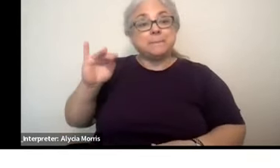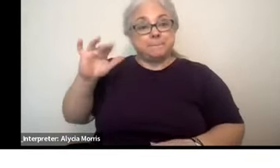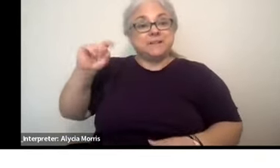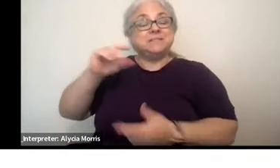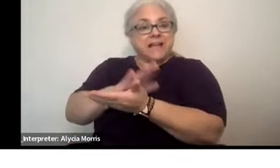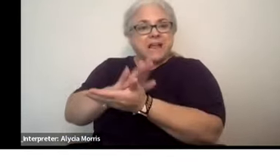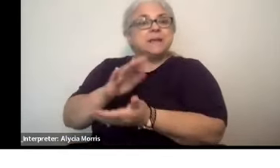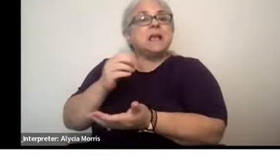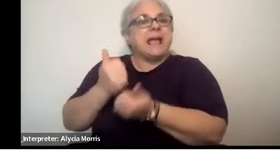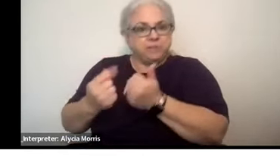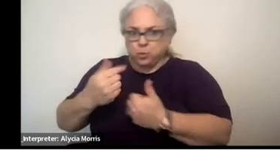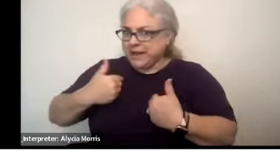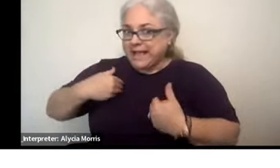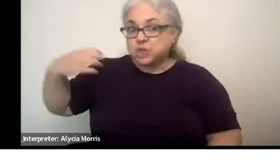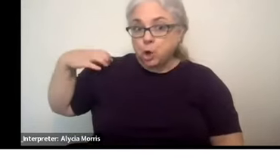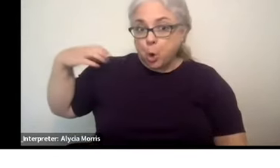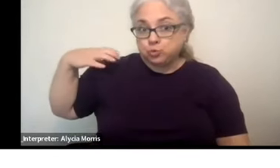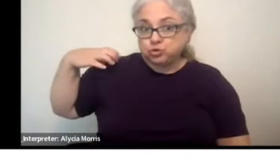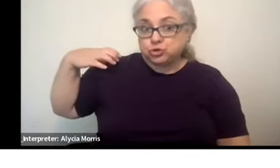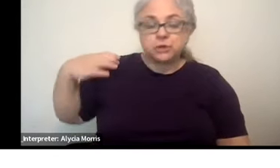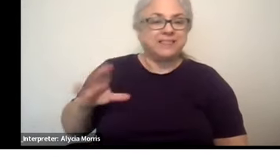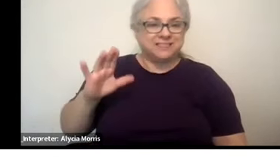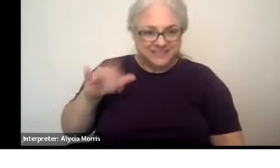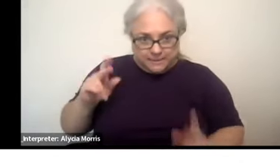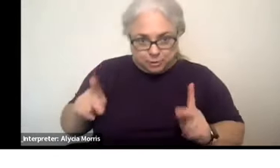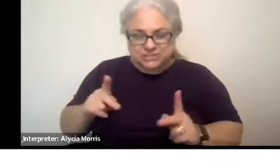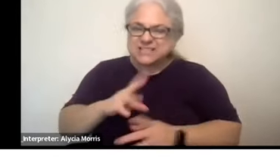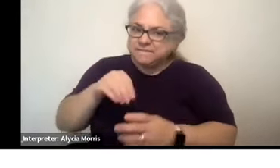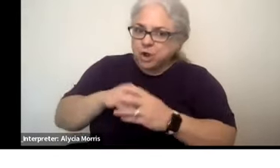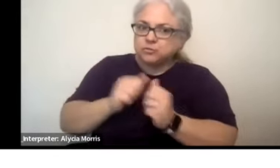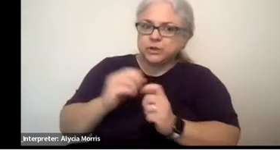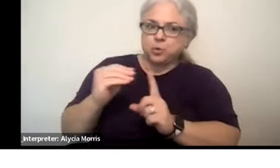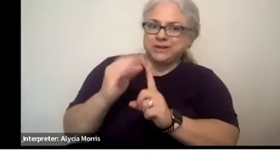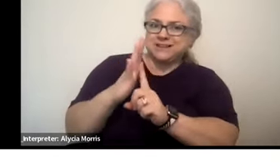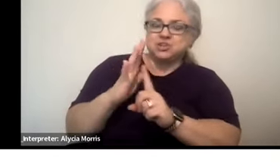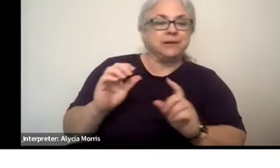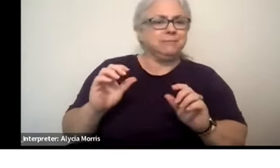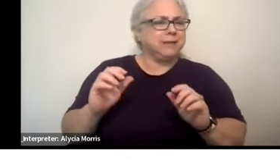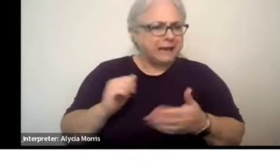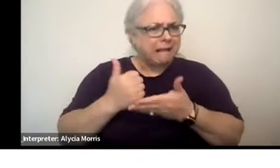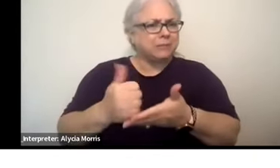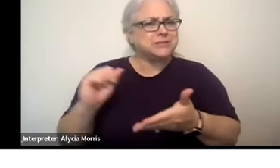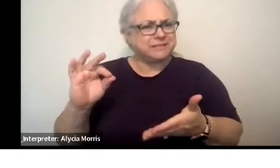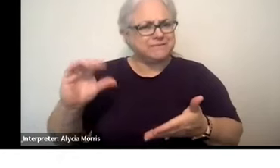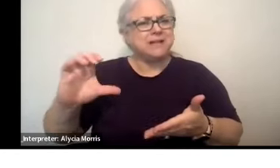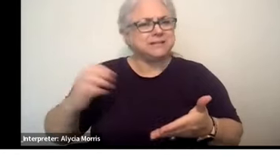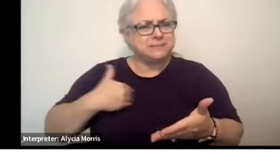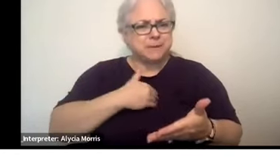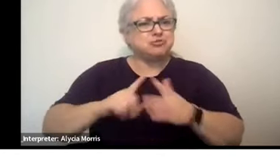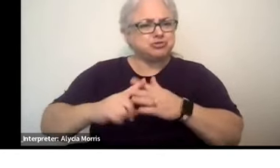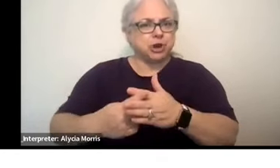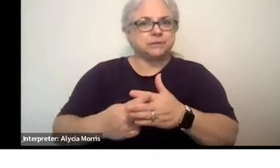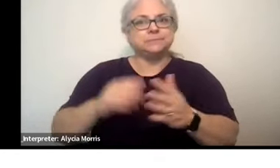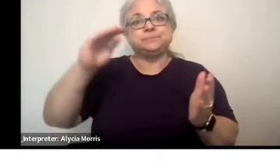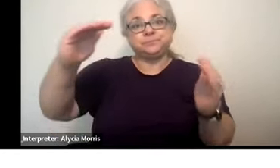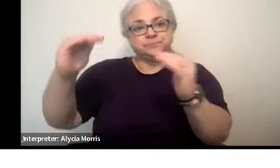coach, and that coach will be involved in the orientation and can help the faculty member get started. The next meeting is the